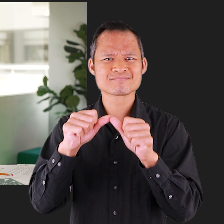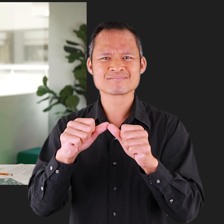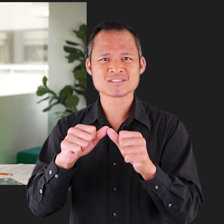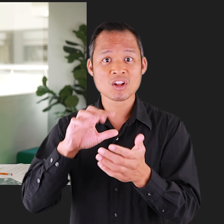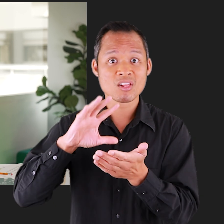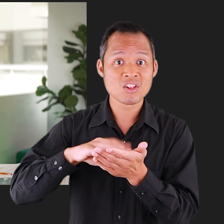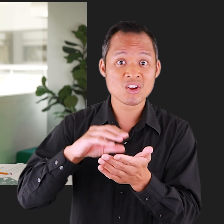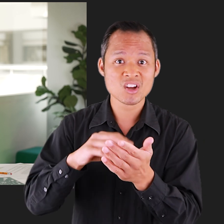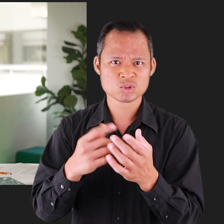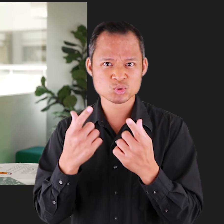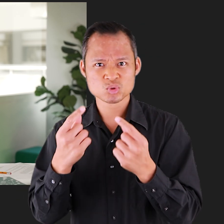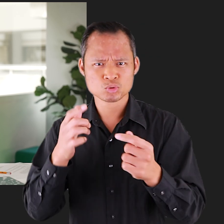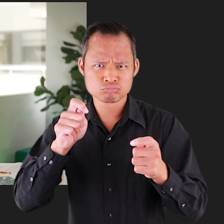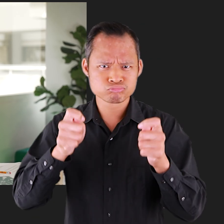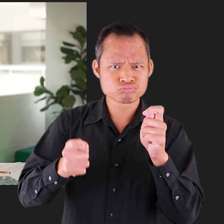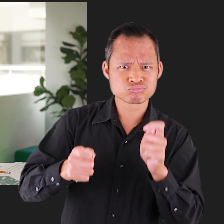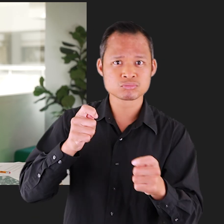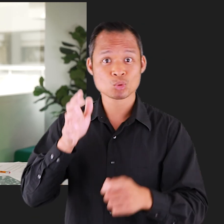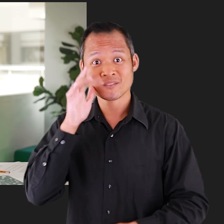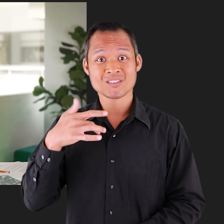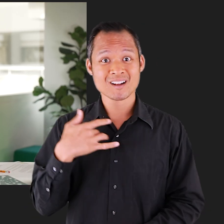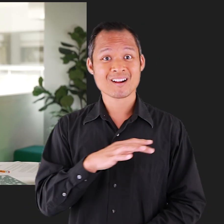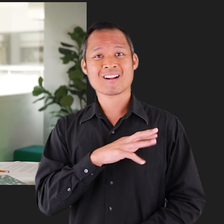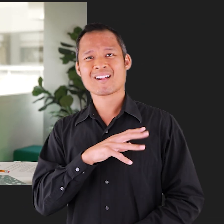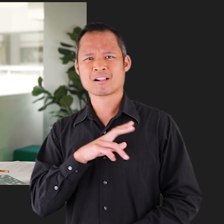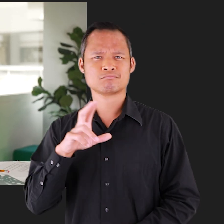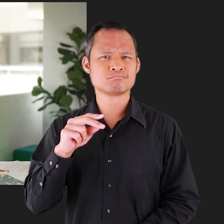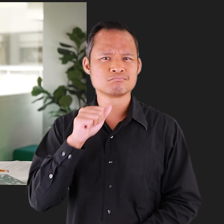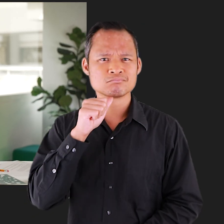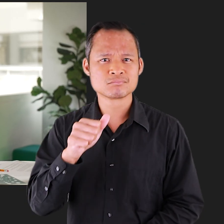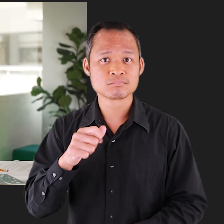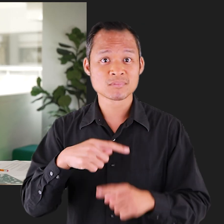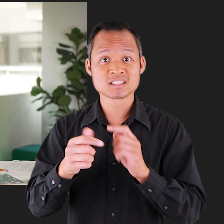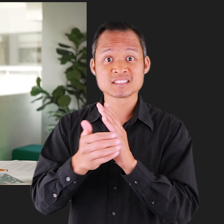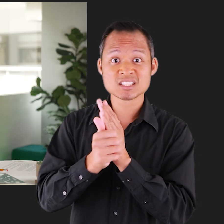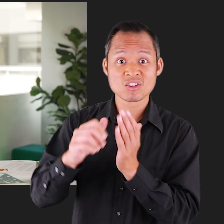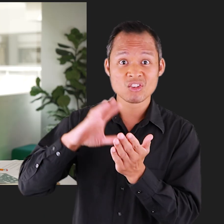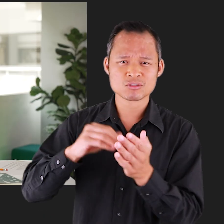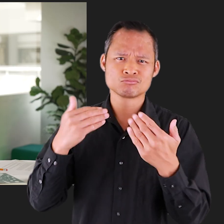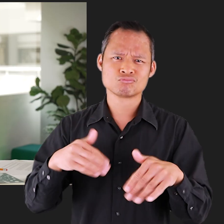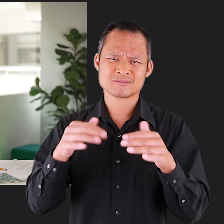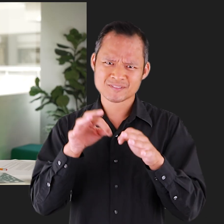allocations. Keep at it. You learn by doing and fine-tuning. This may not feel glamorous at first, but the